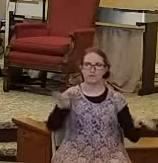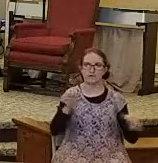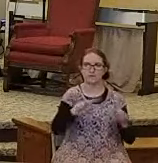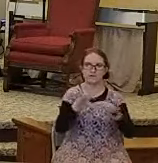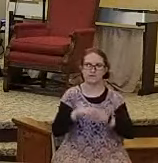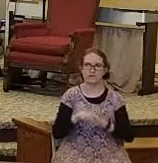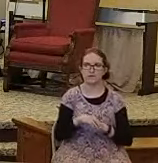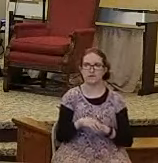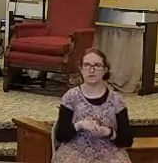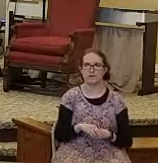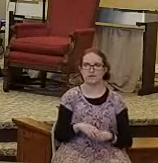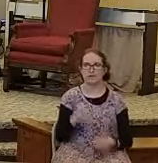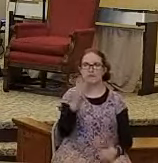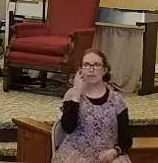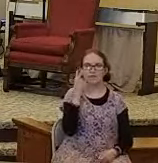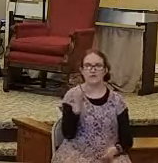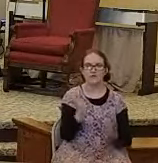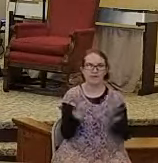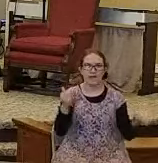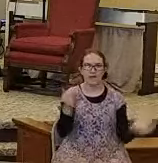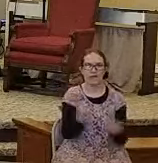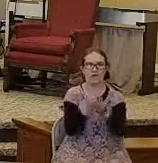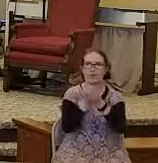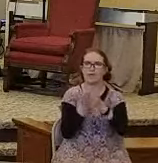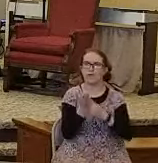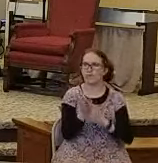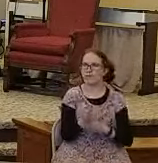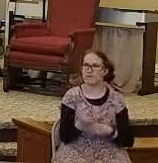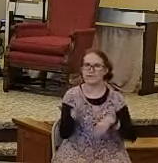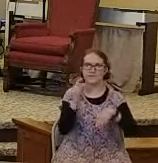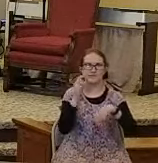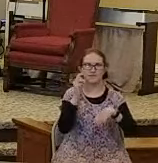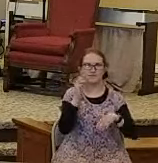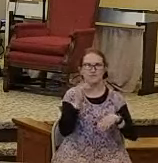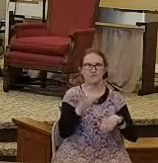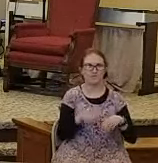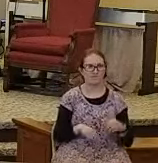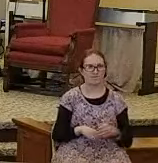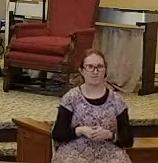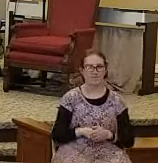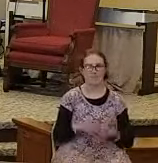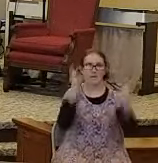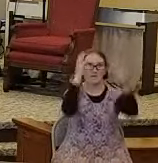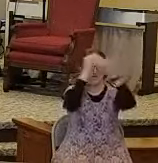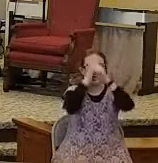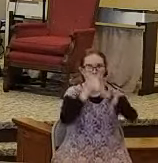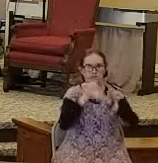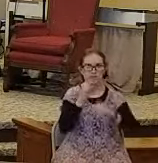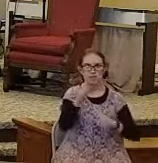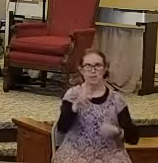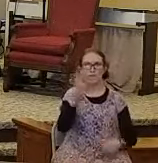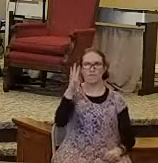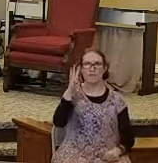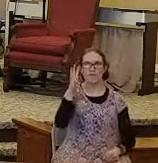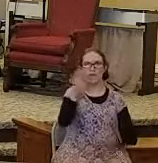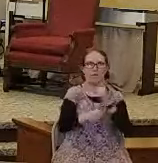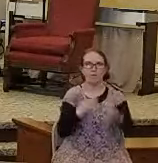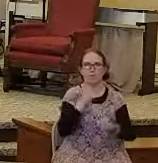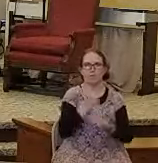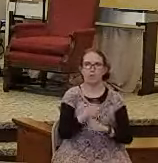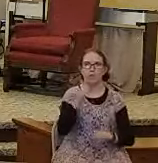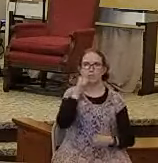Lily watched helplessly through this tragedy. Can you imagine you and your 4-year-old little